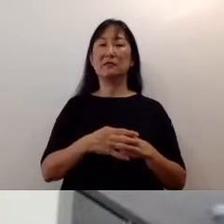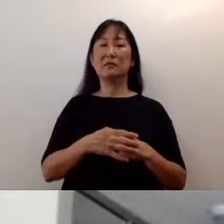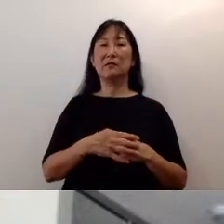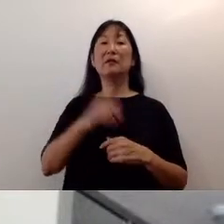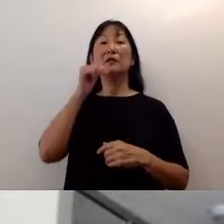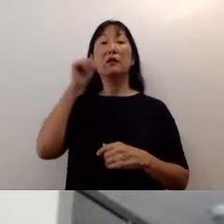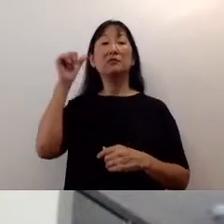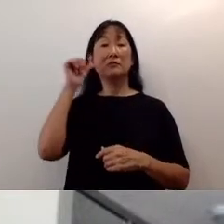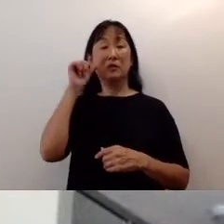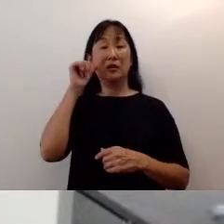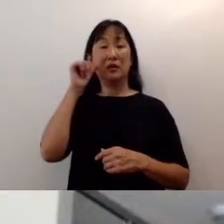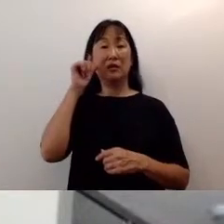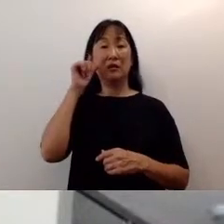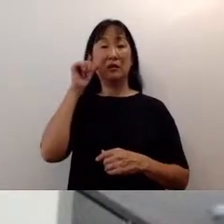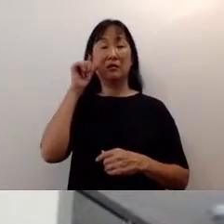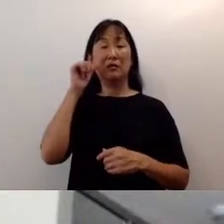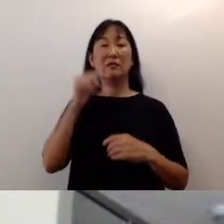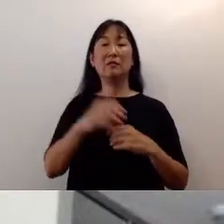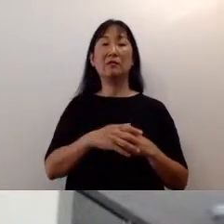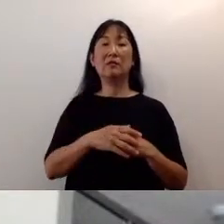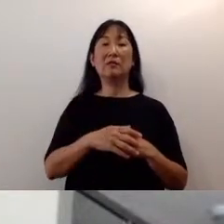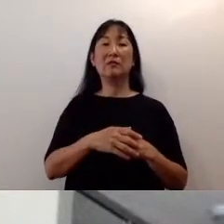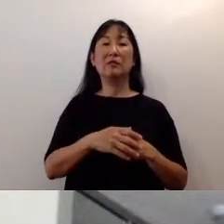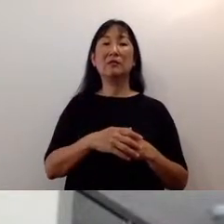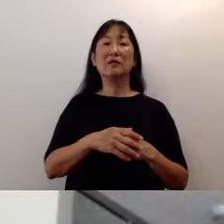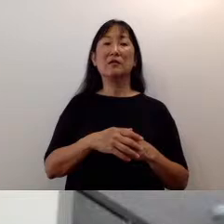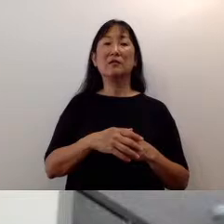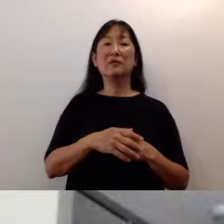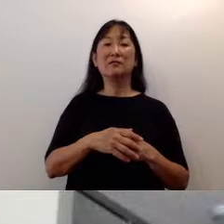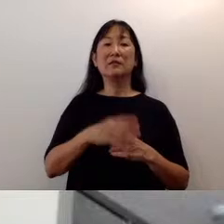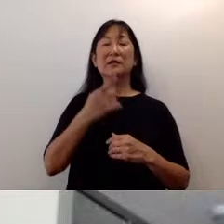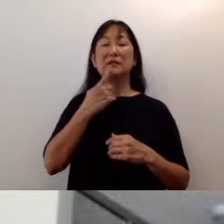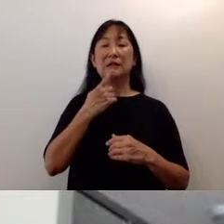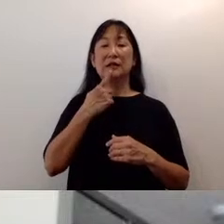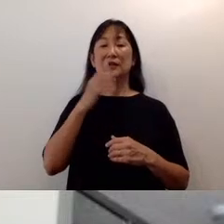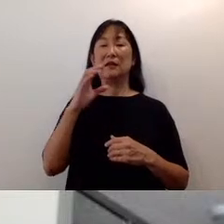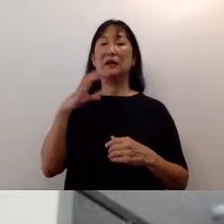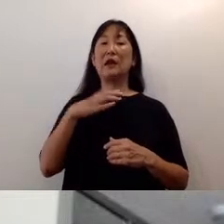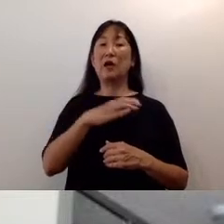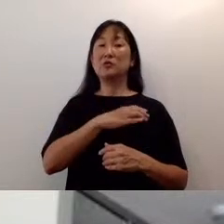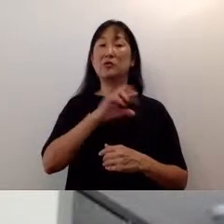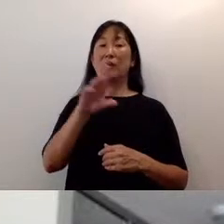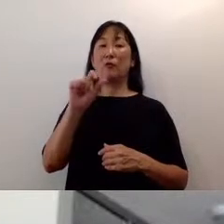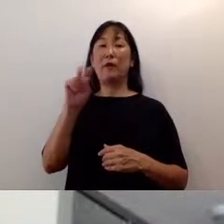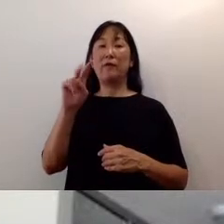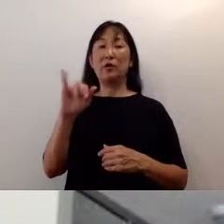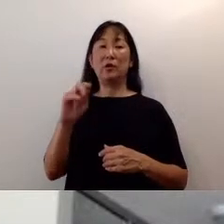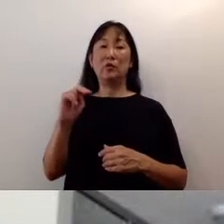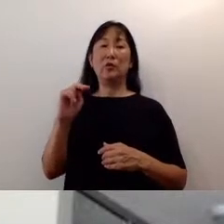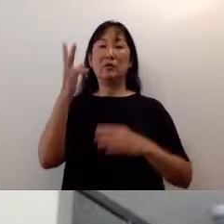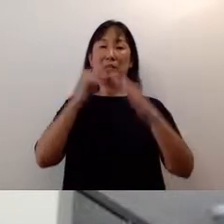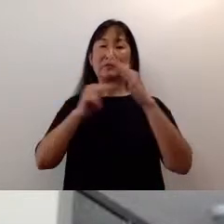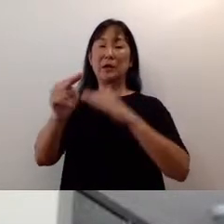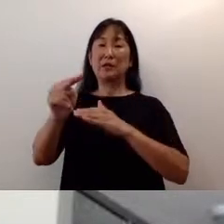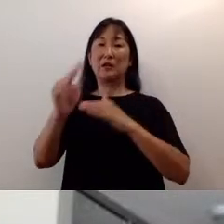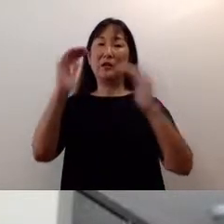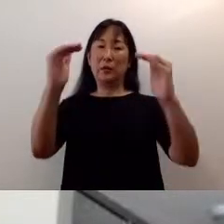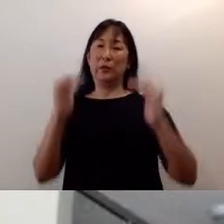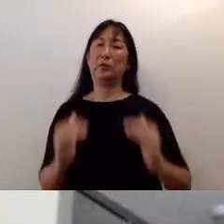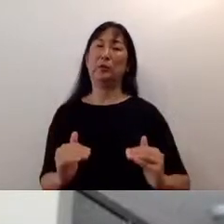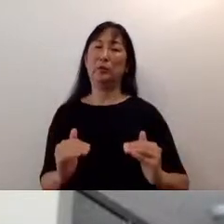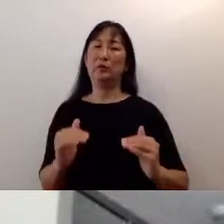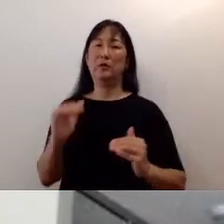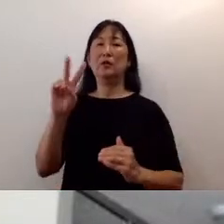news, it was shared that the Council of Revenue expected a over $2 billion drop in revenues coming in for the